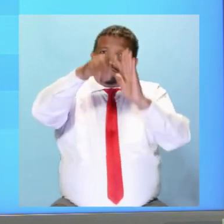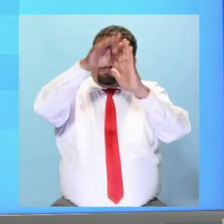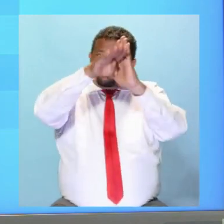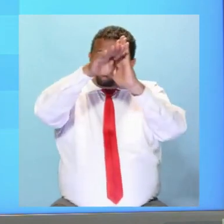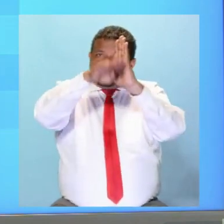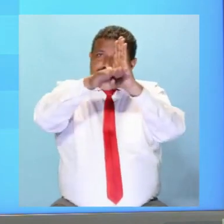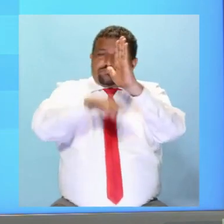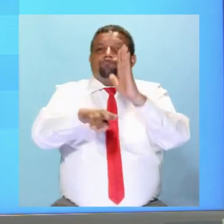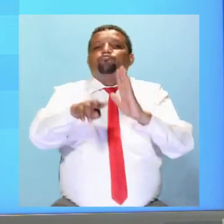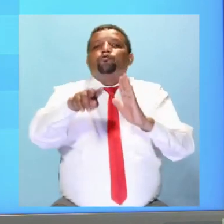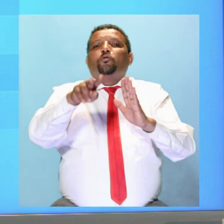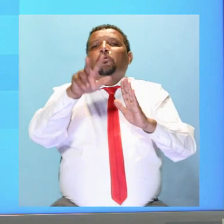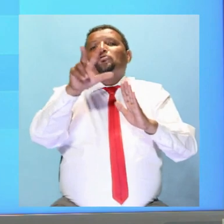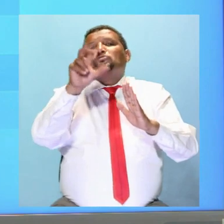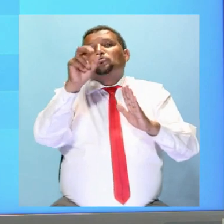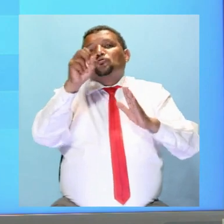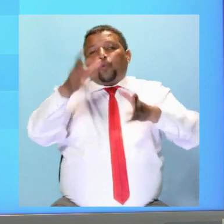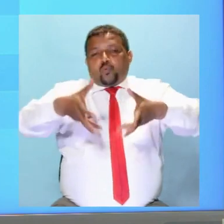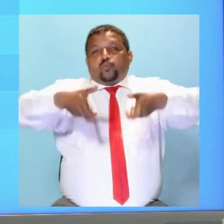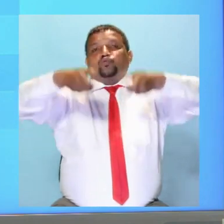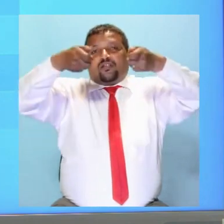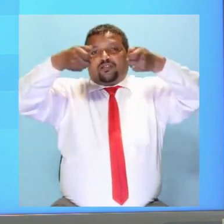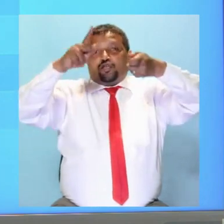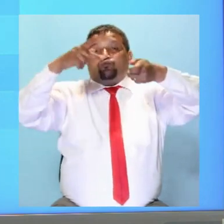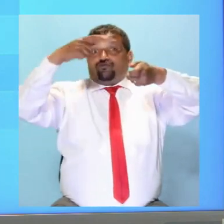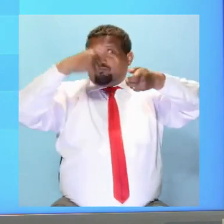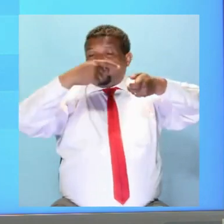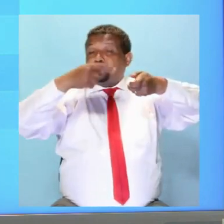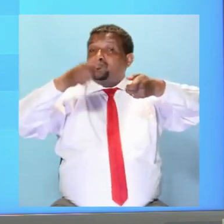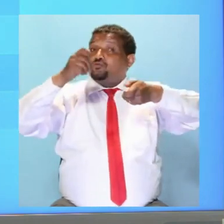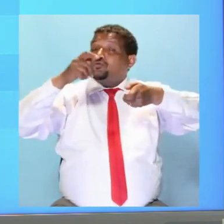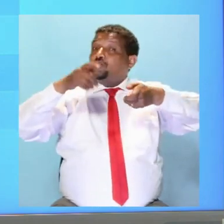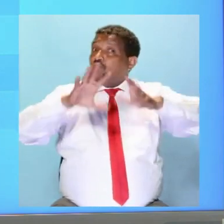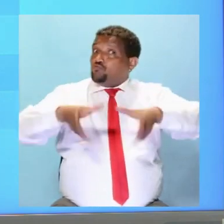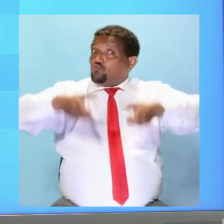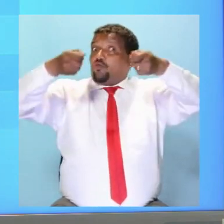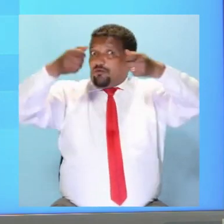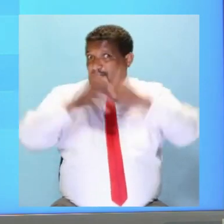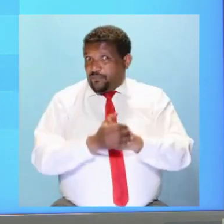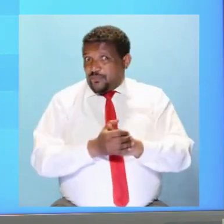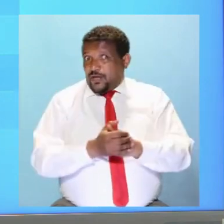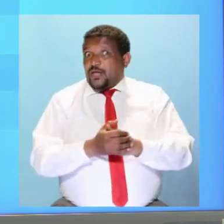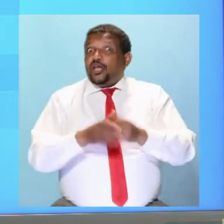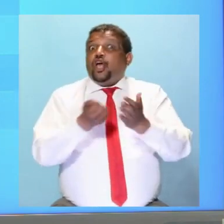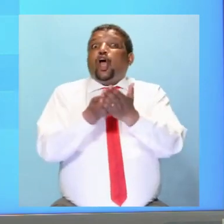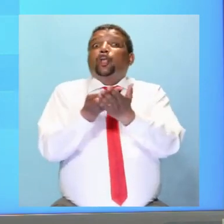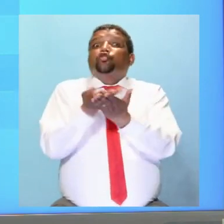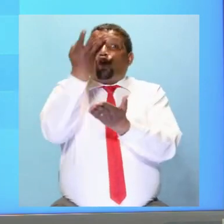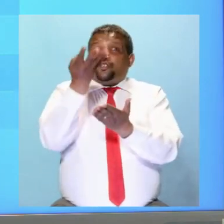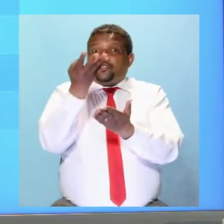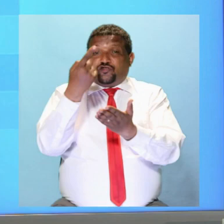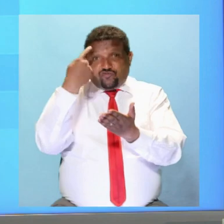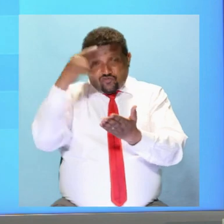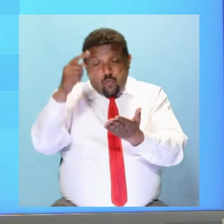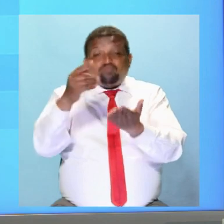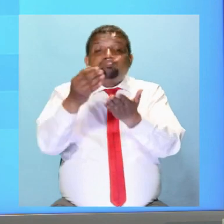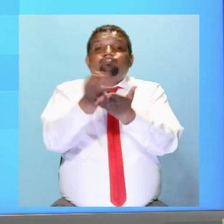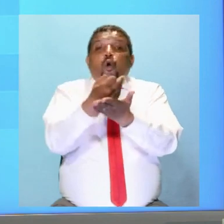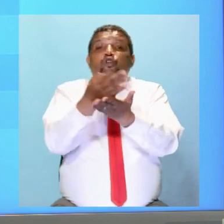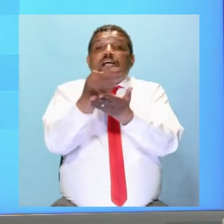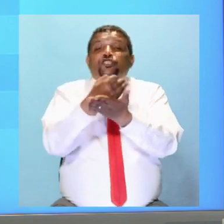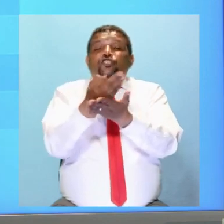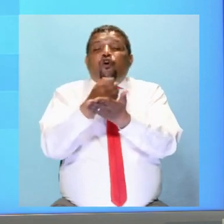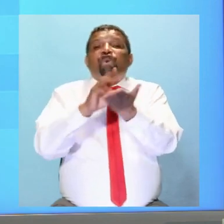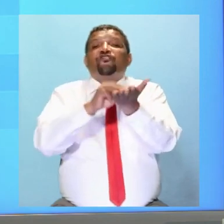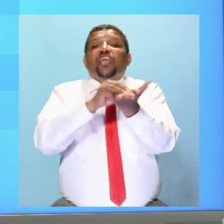reduced to 30 quintal, because the resources which were used for the production of teff are used for the